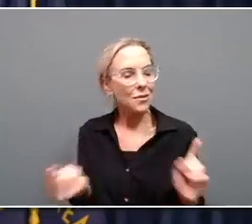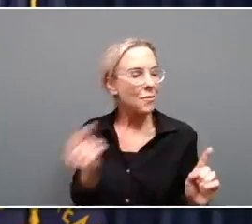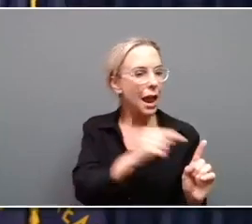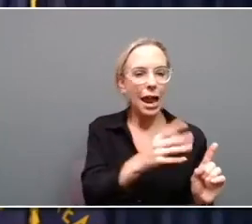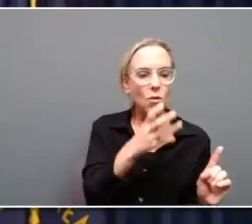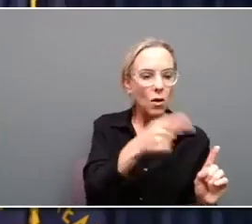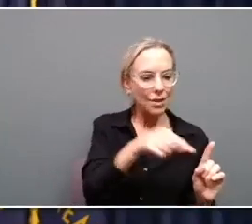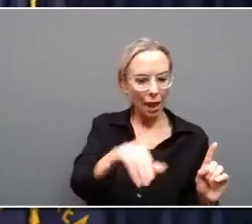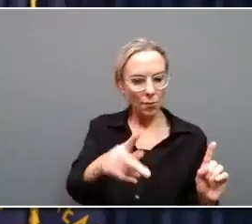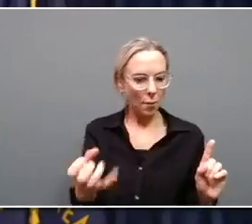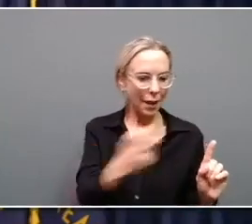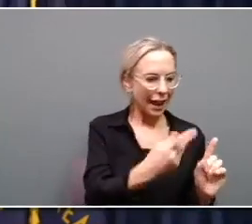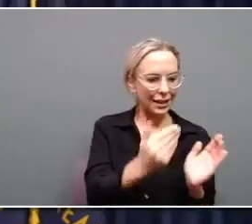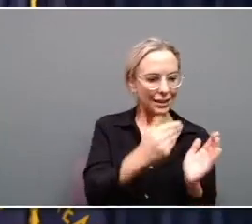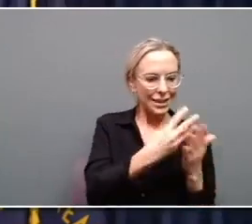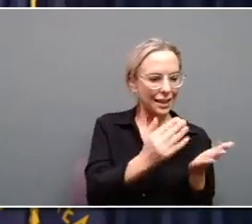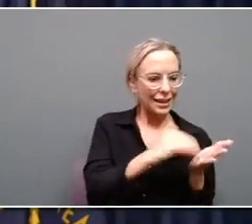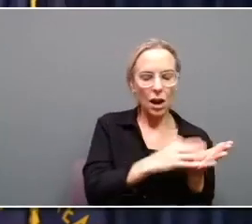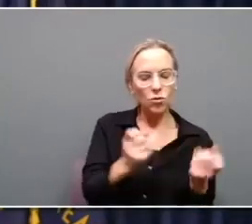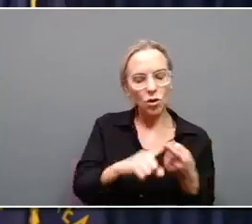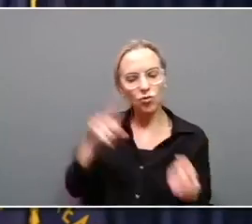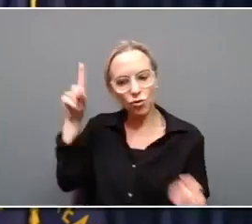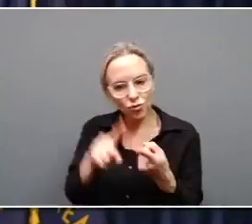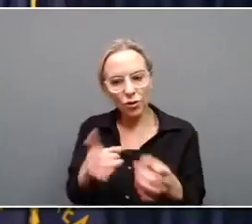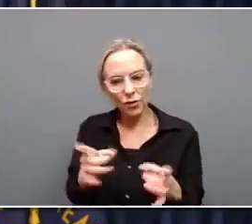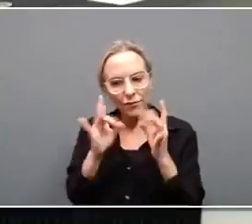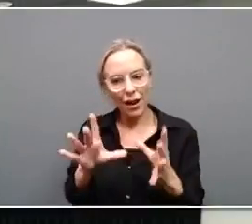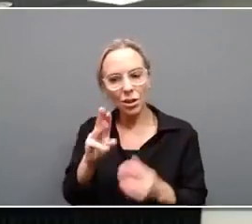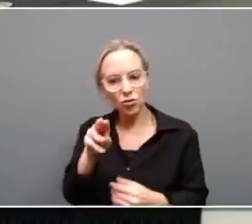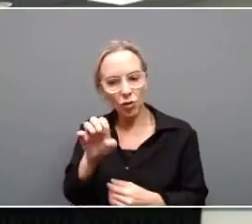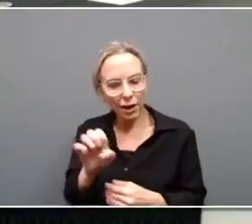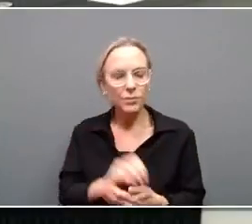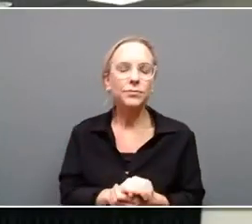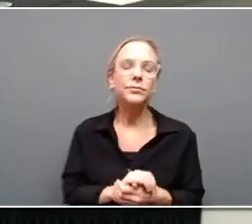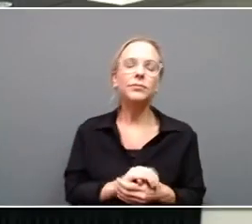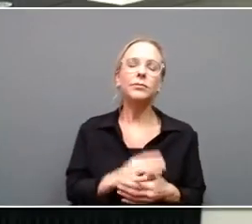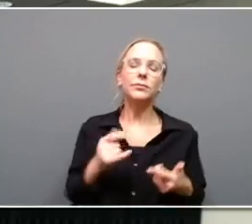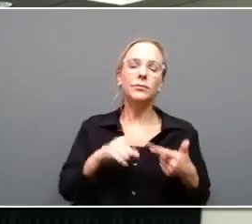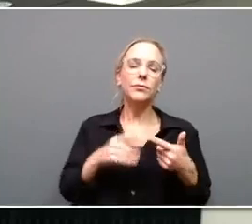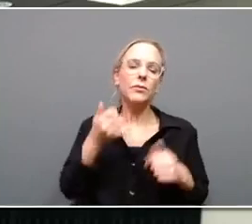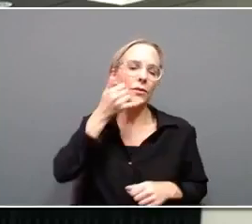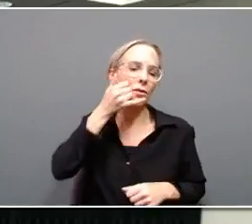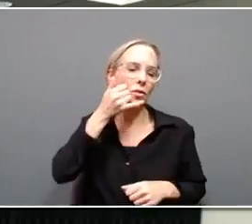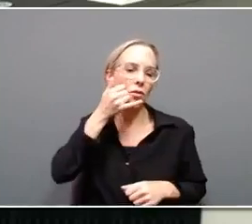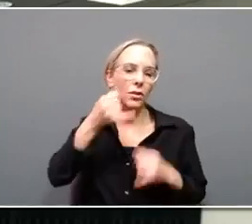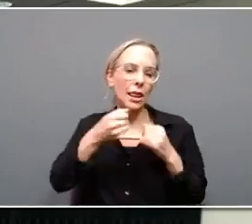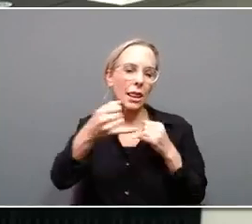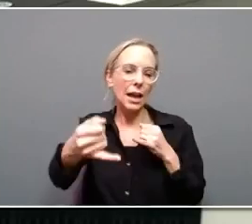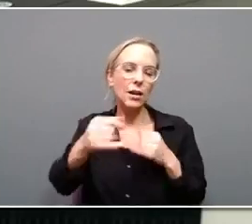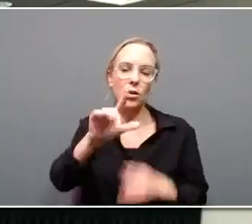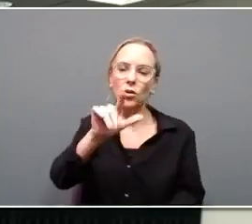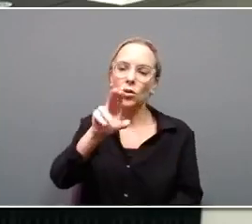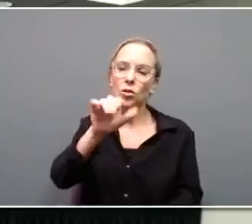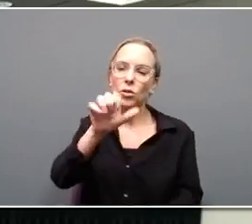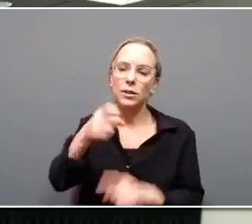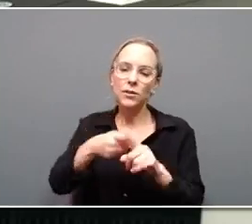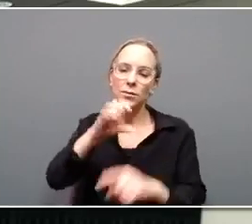reduce crime and violent crime. All right, on the line we have Lucas from the Courier-Journal.